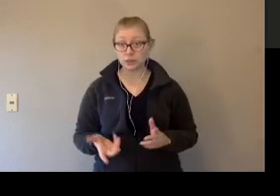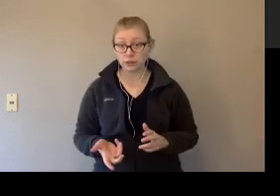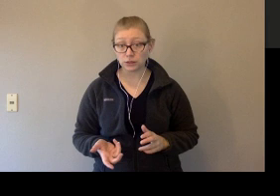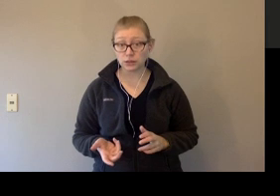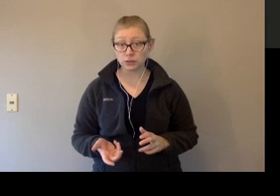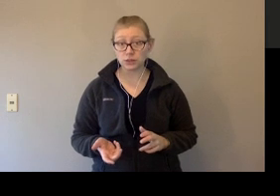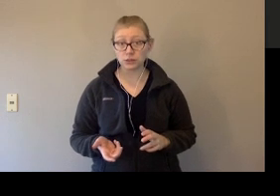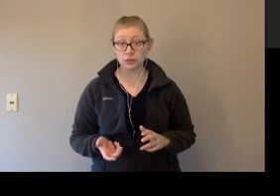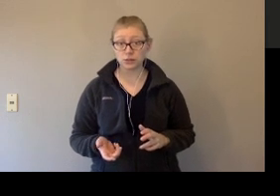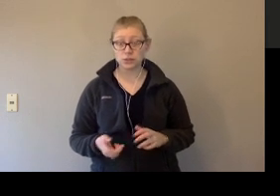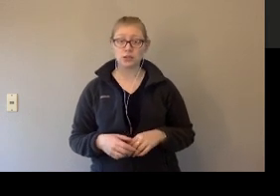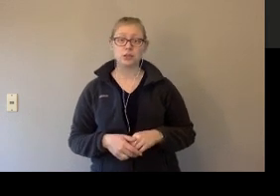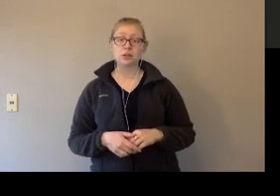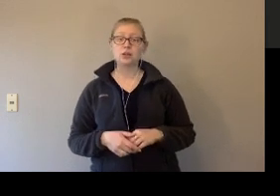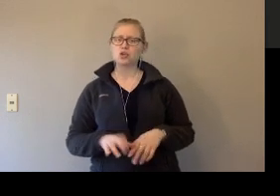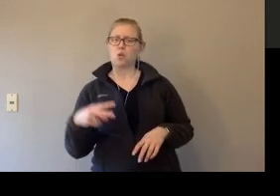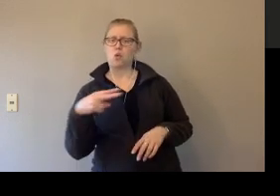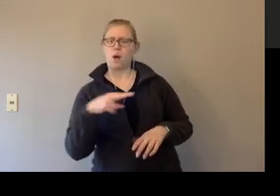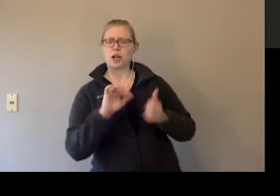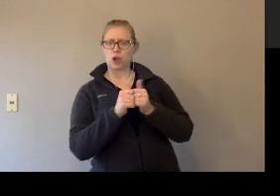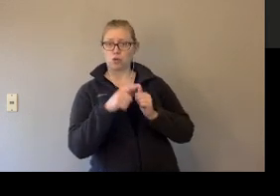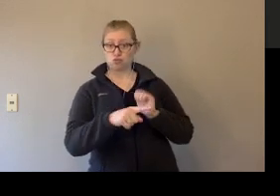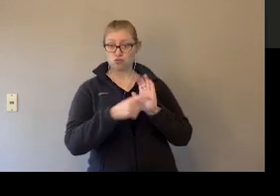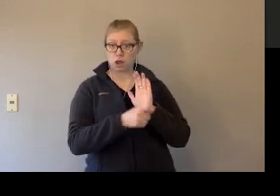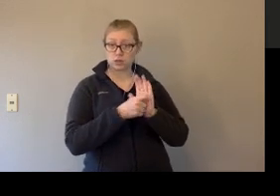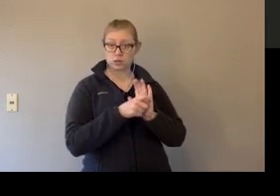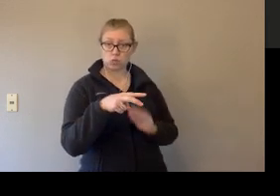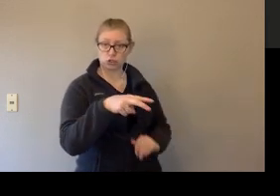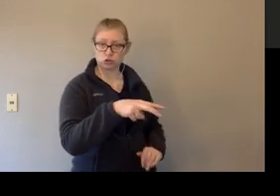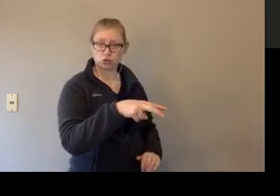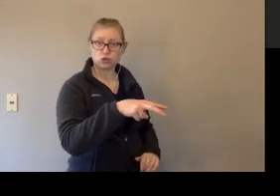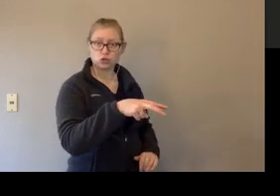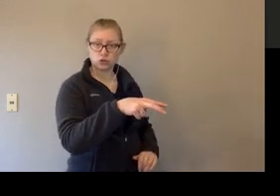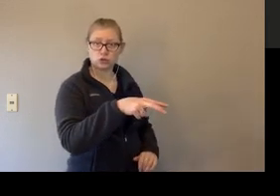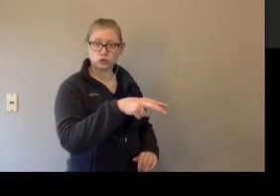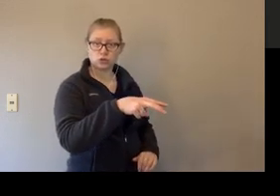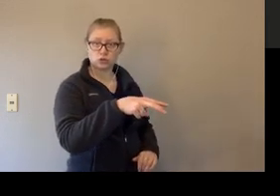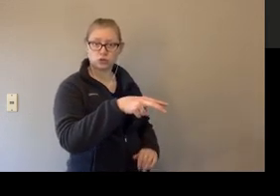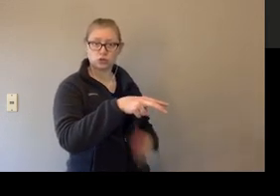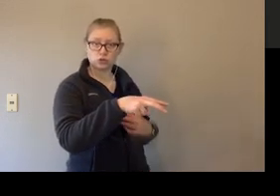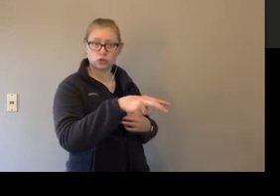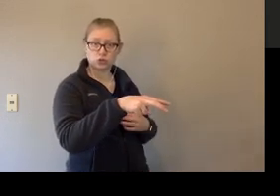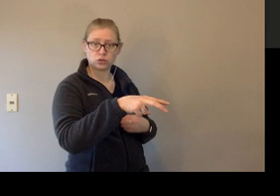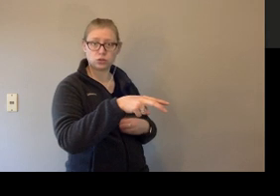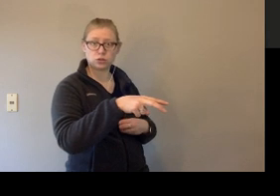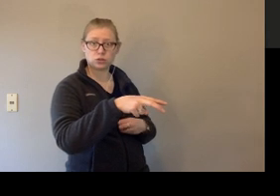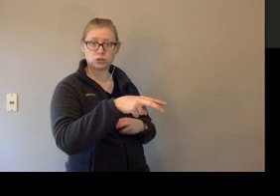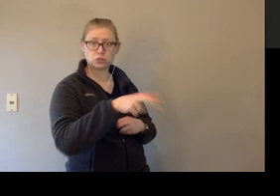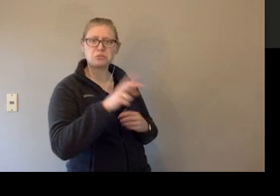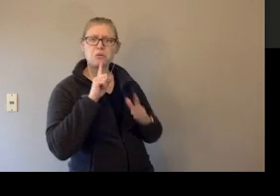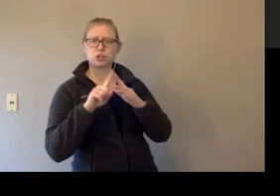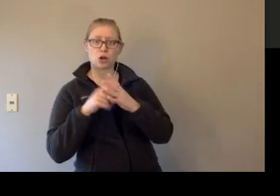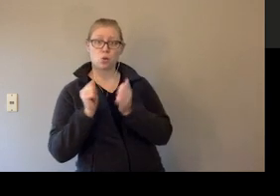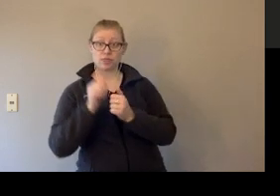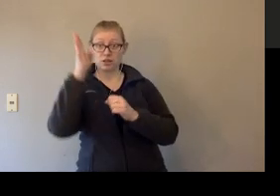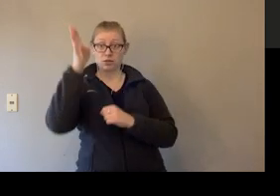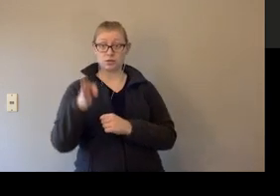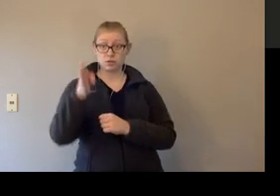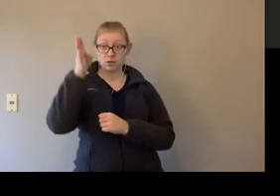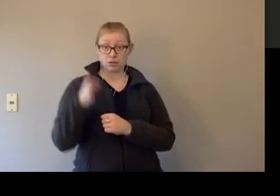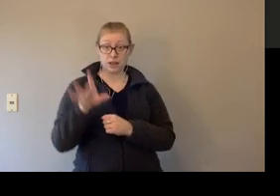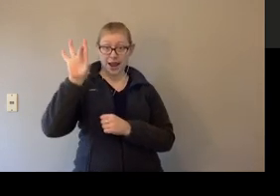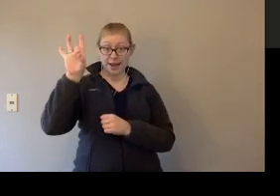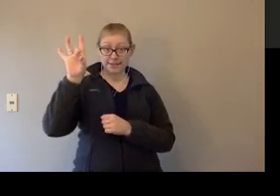So let's go ahead and do this. And I'm gonna do 8 divided by y minus